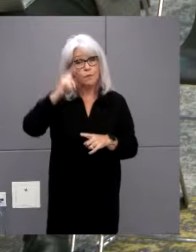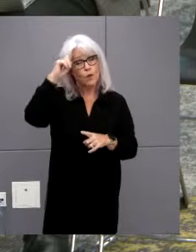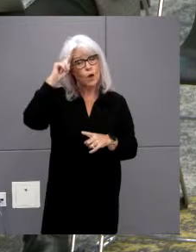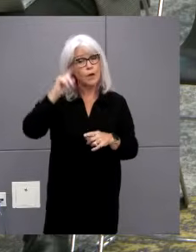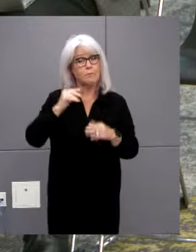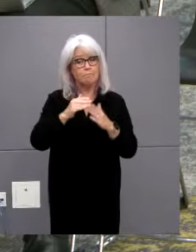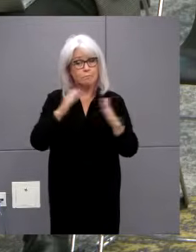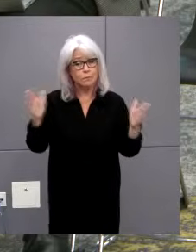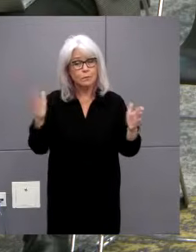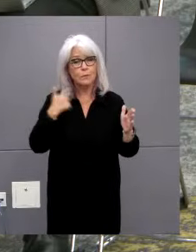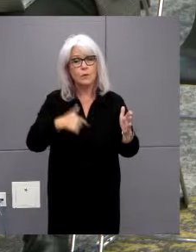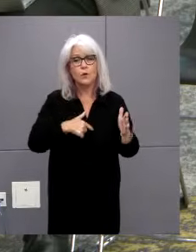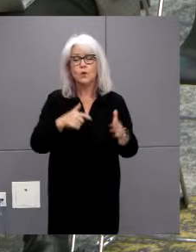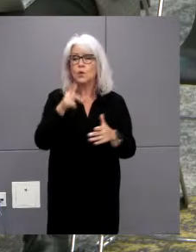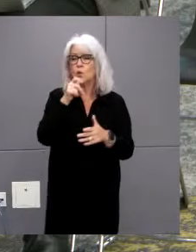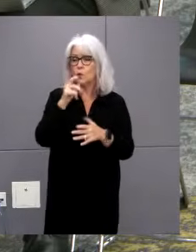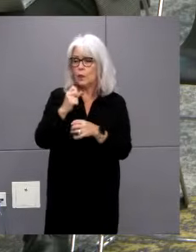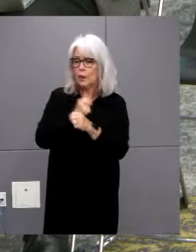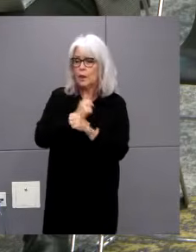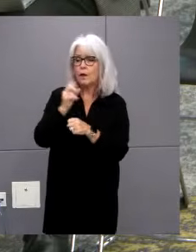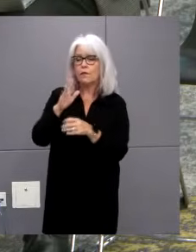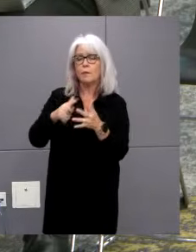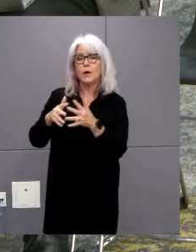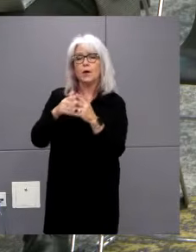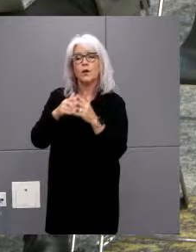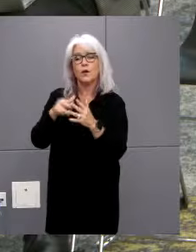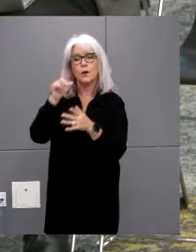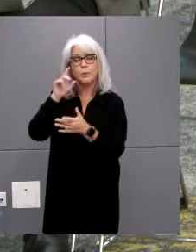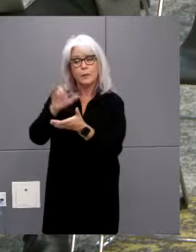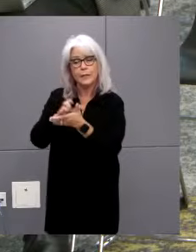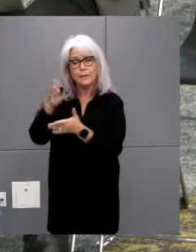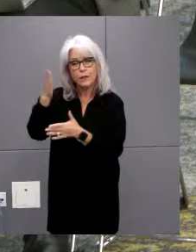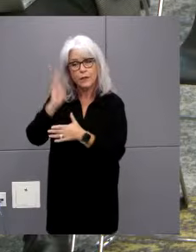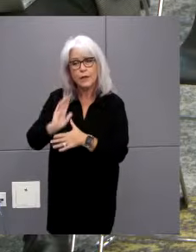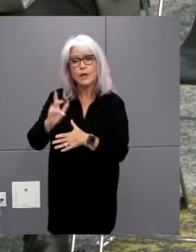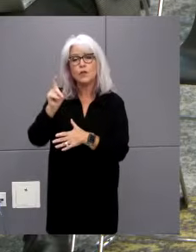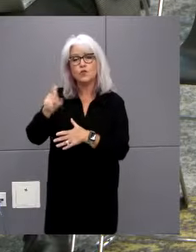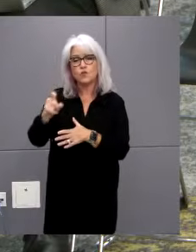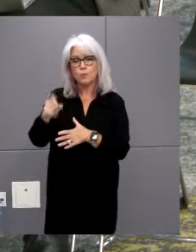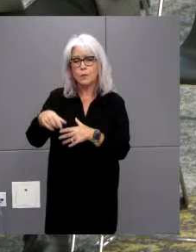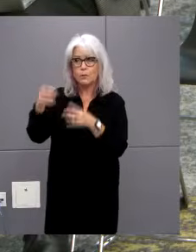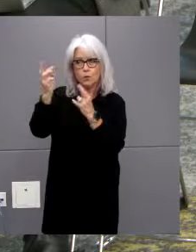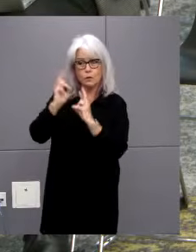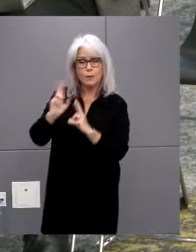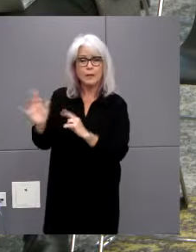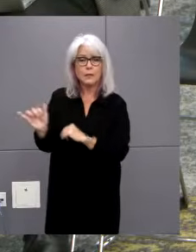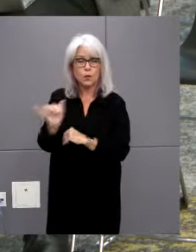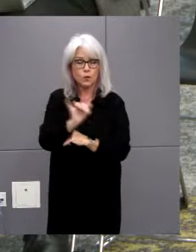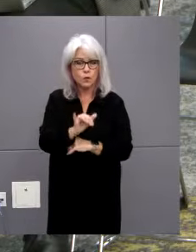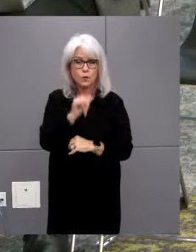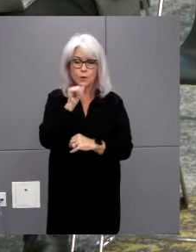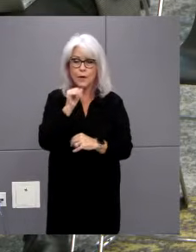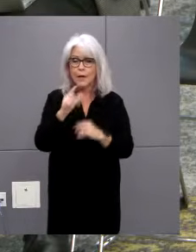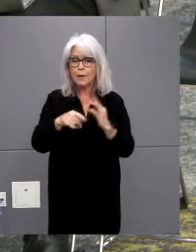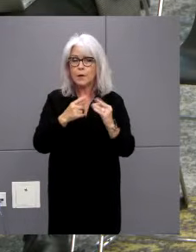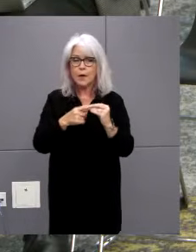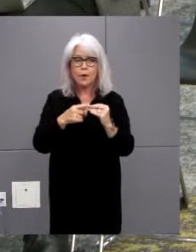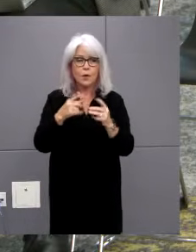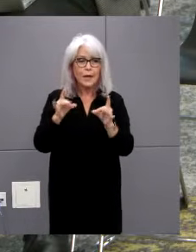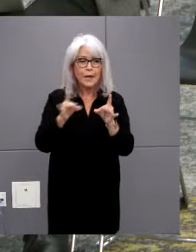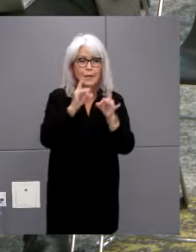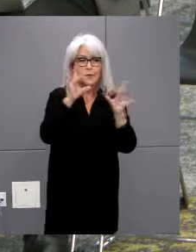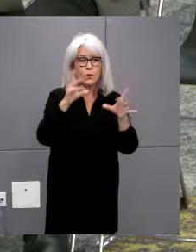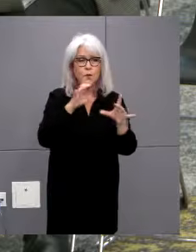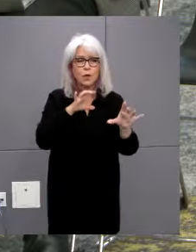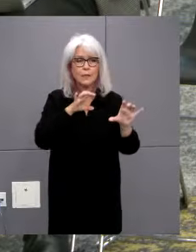who love America, believe in God, and support conservative values deserve to be respected too. This is not about hate or attacking